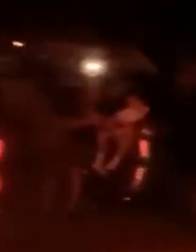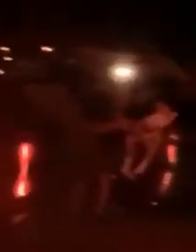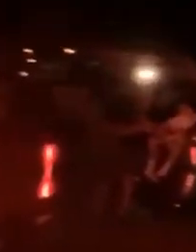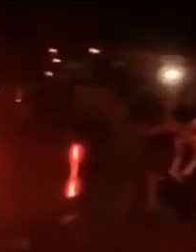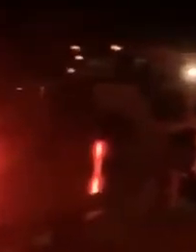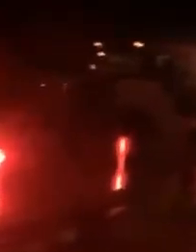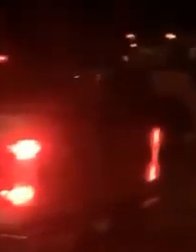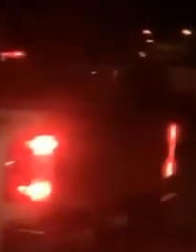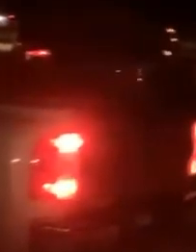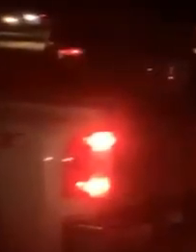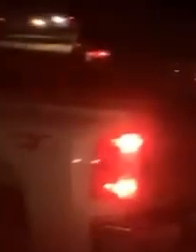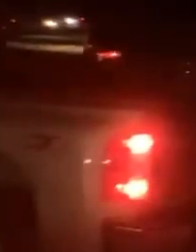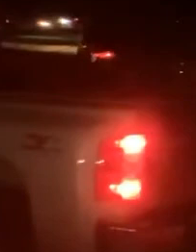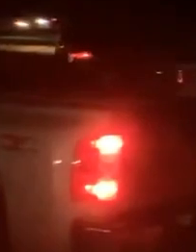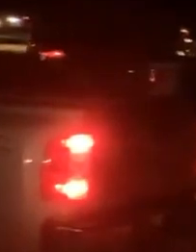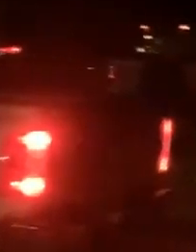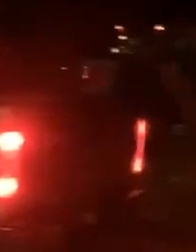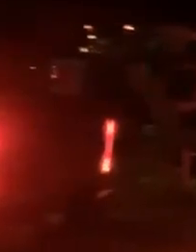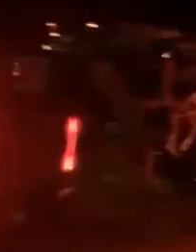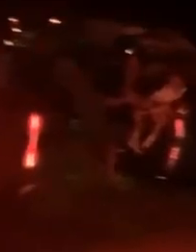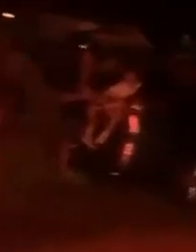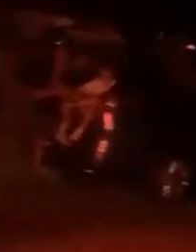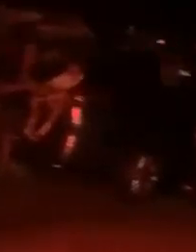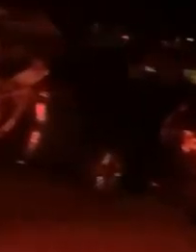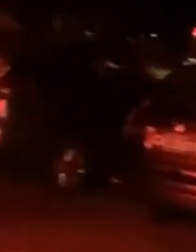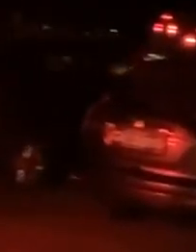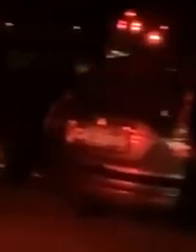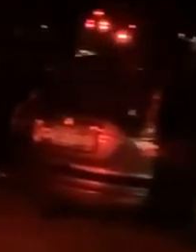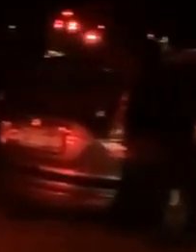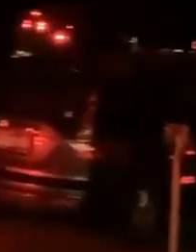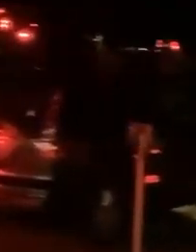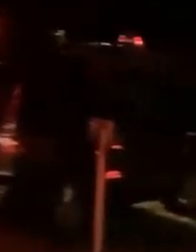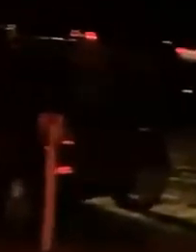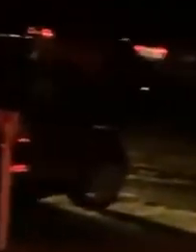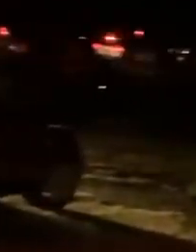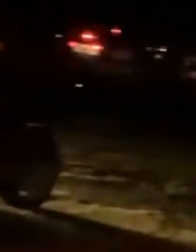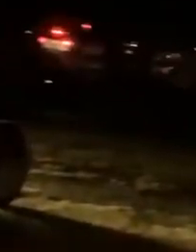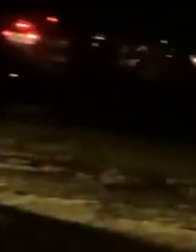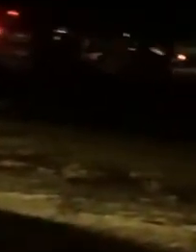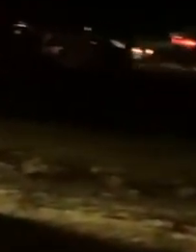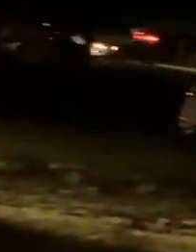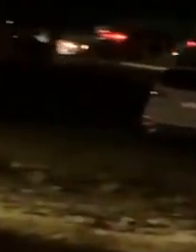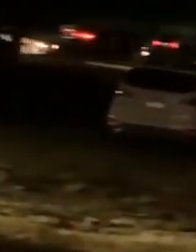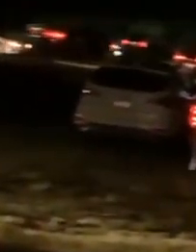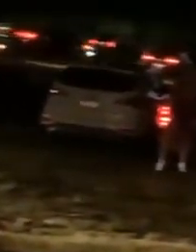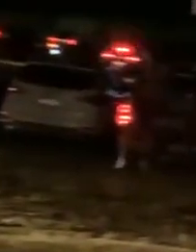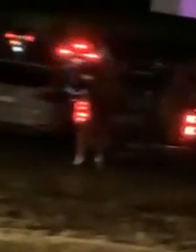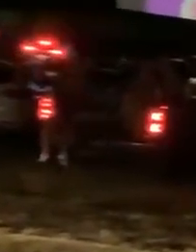Class of 2020, we love you. Good luck and good night.